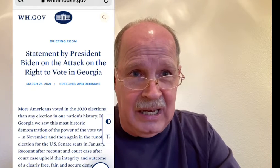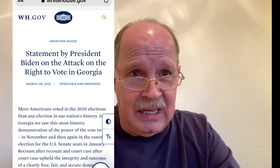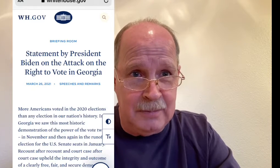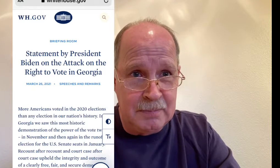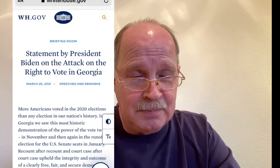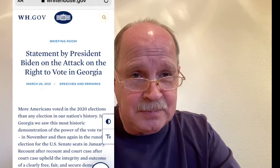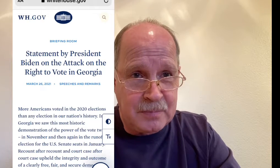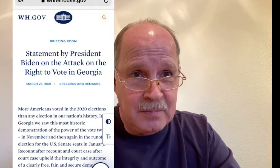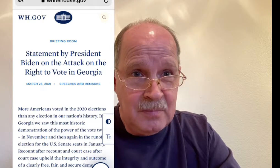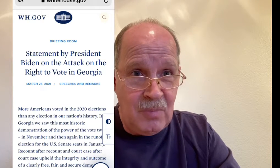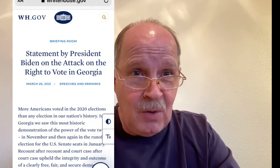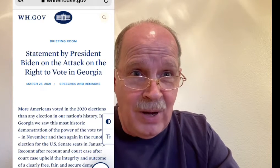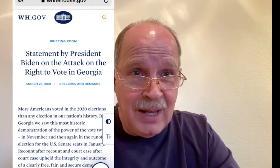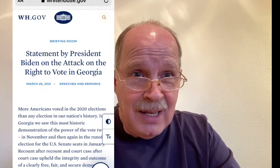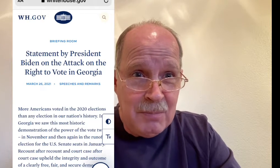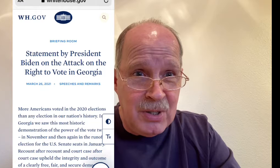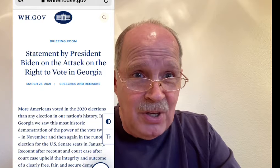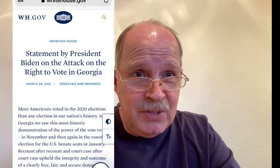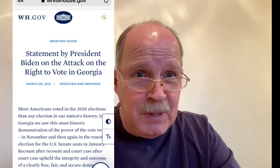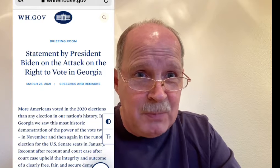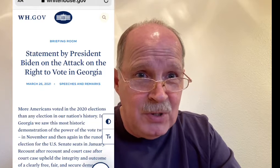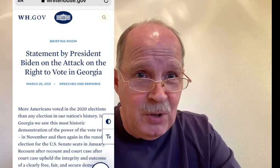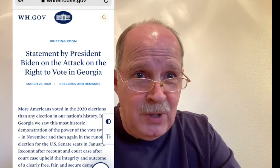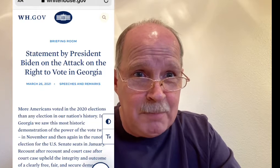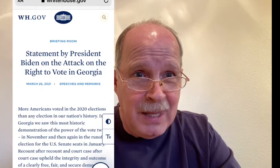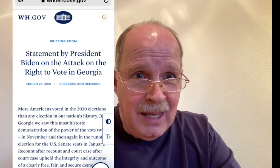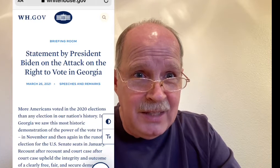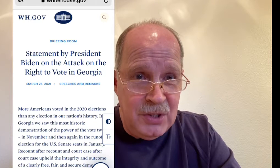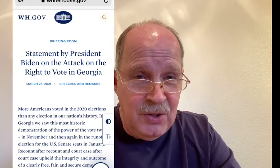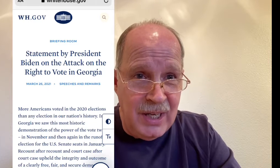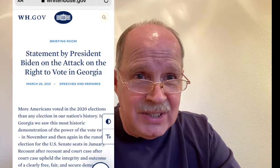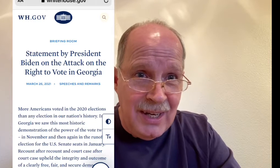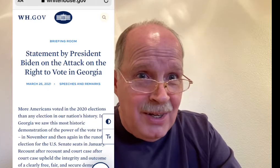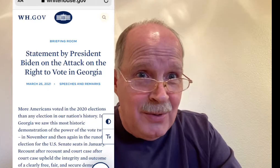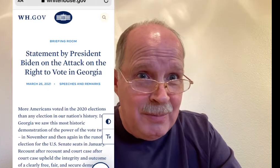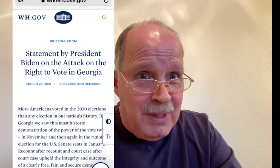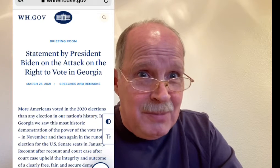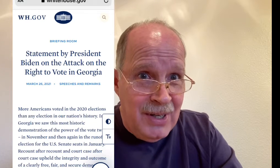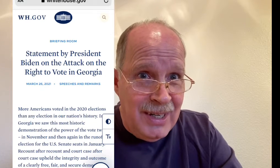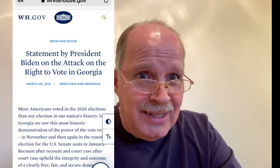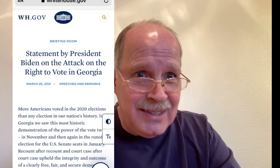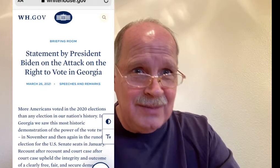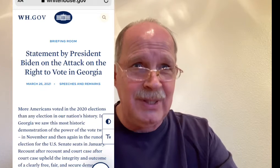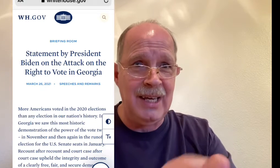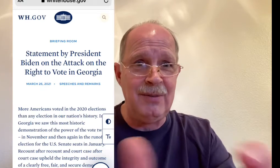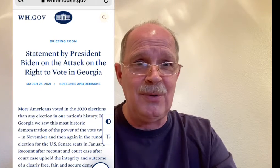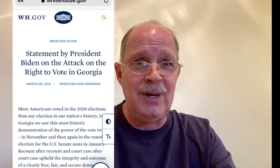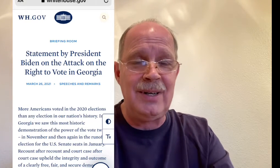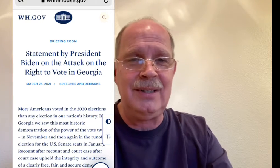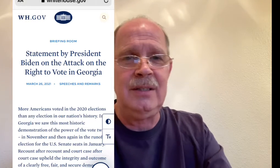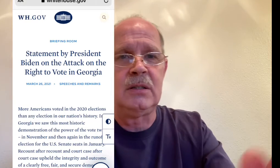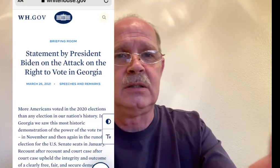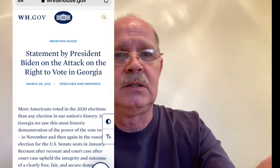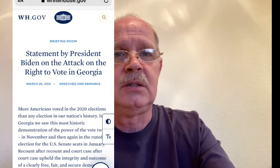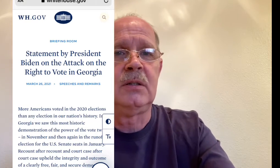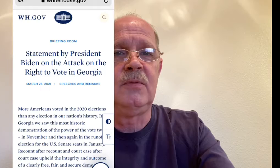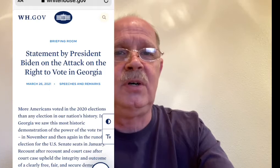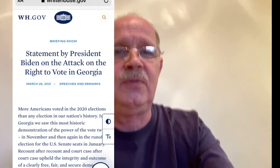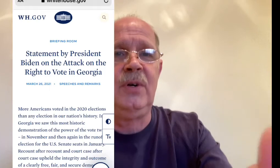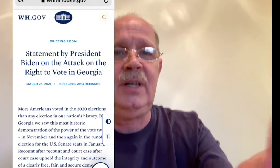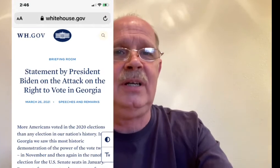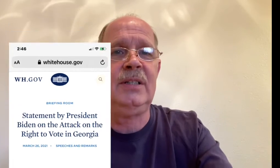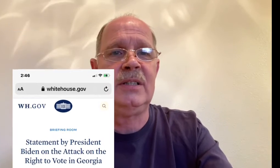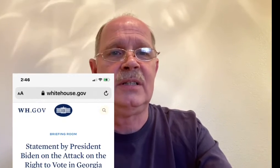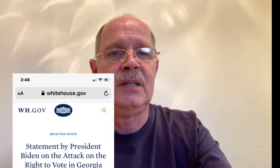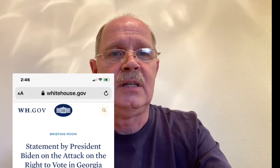in line. Why? Because people go up and do that and say, oh, remember us. We gave you water. Vote